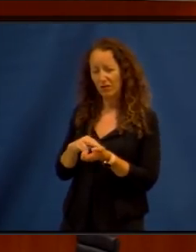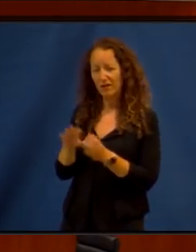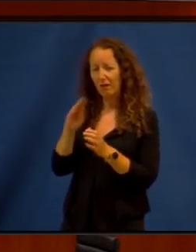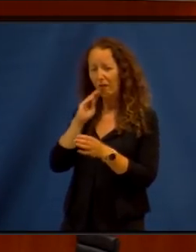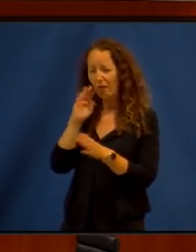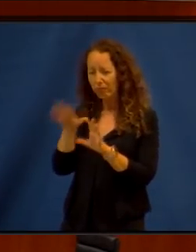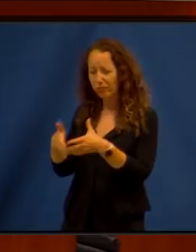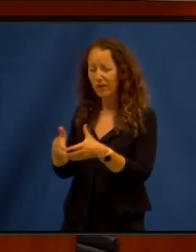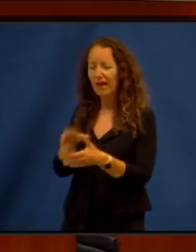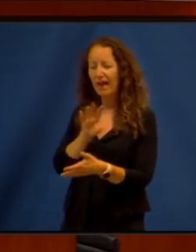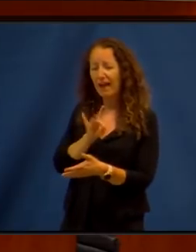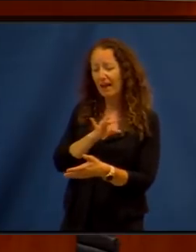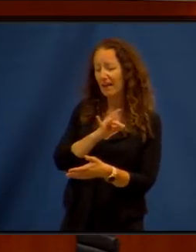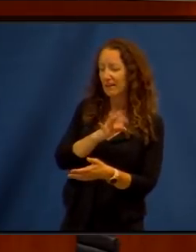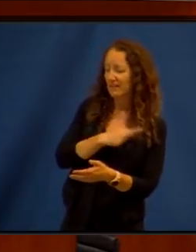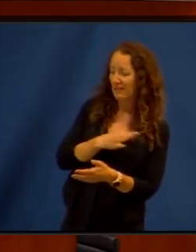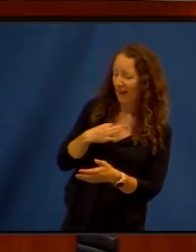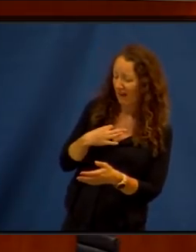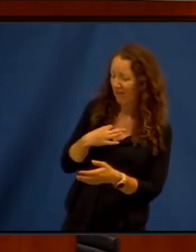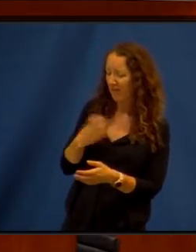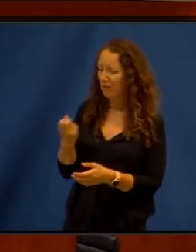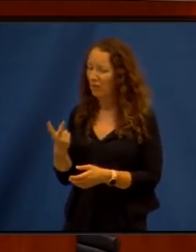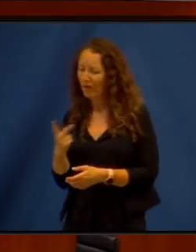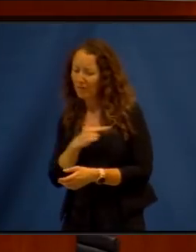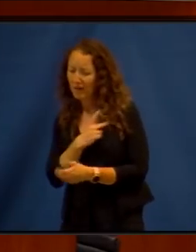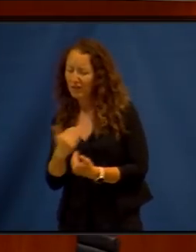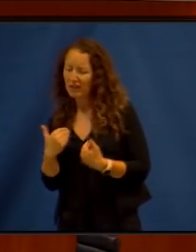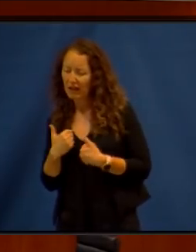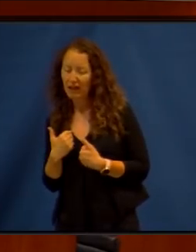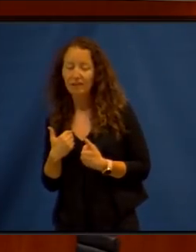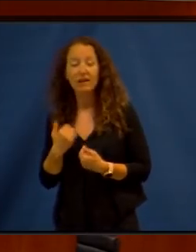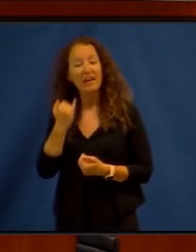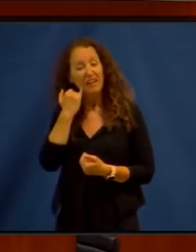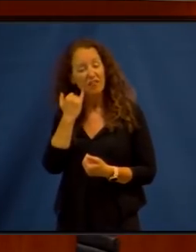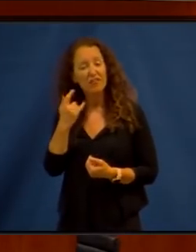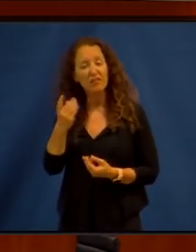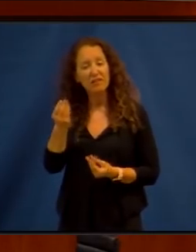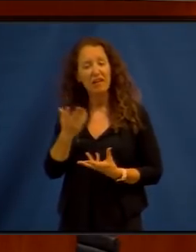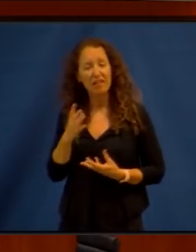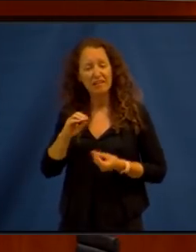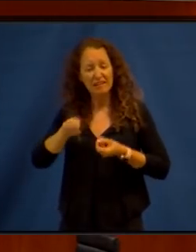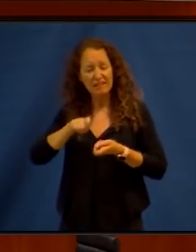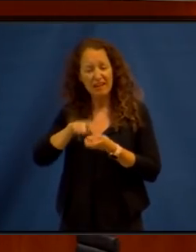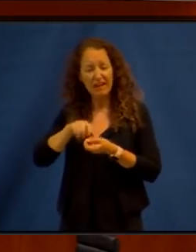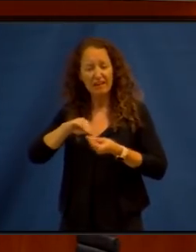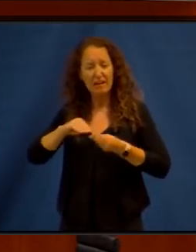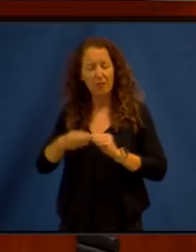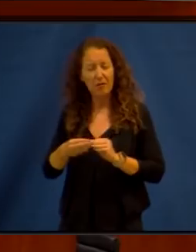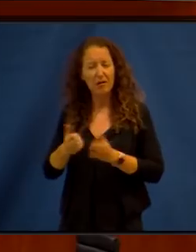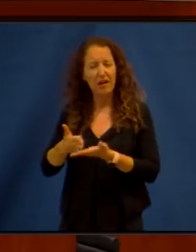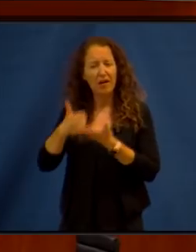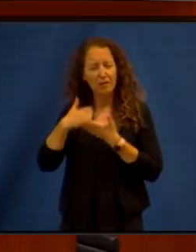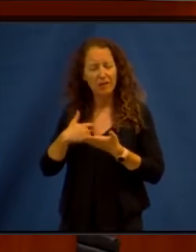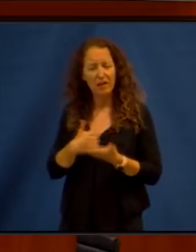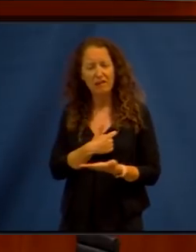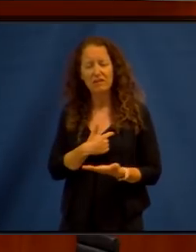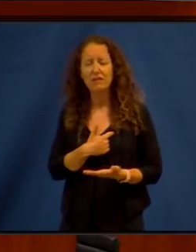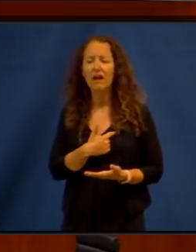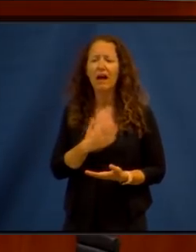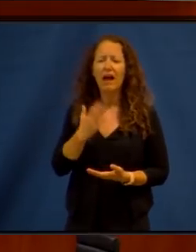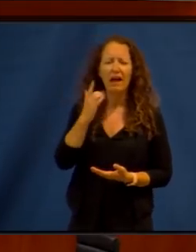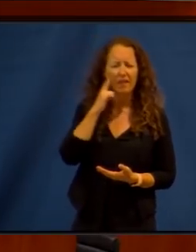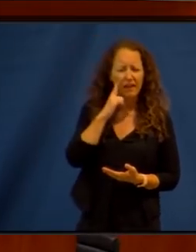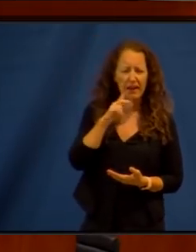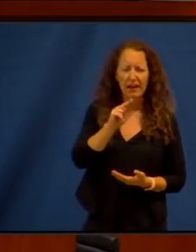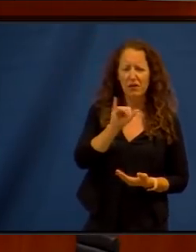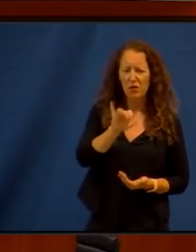tested positive. And we've seen that news coverage in New York City where I think 55 people all